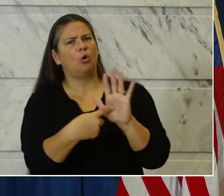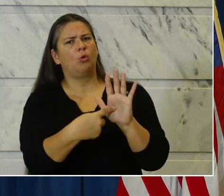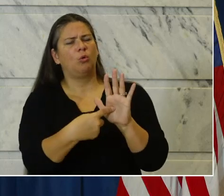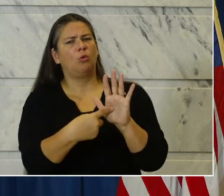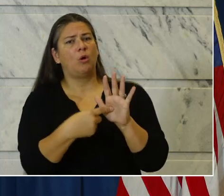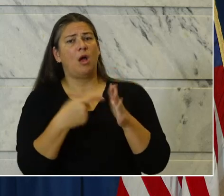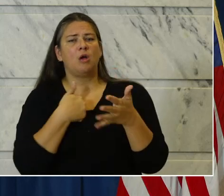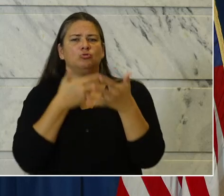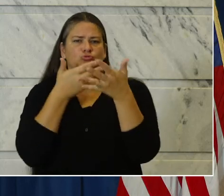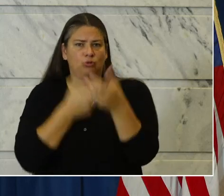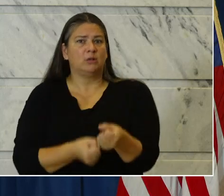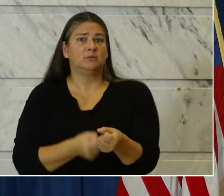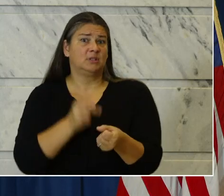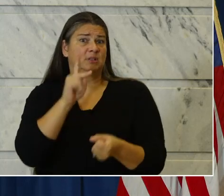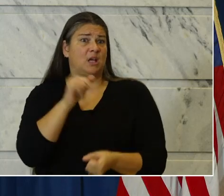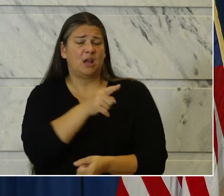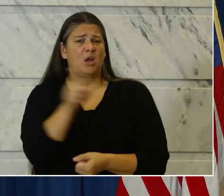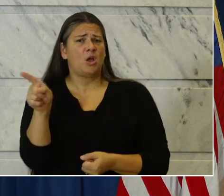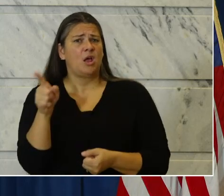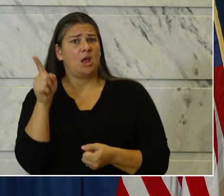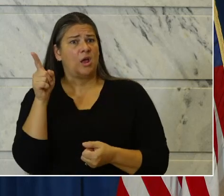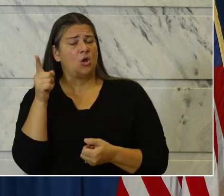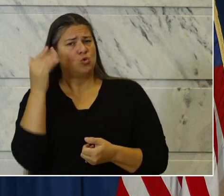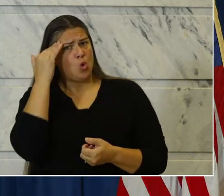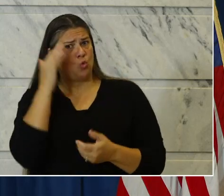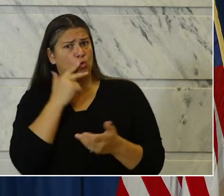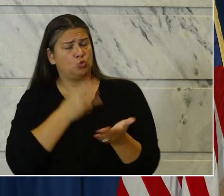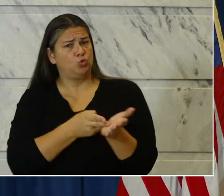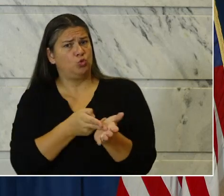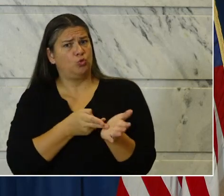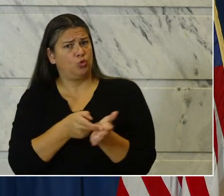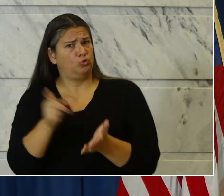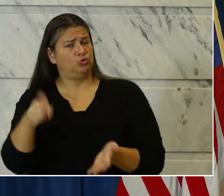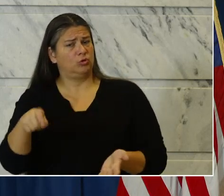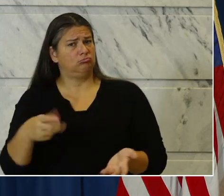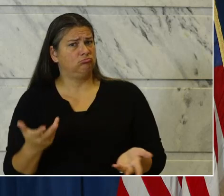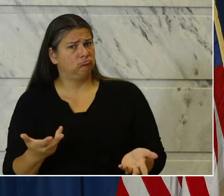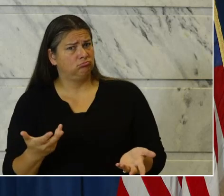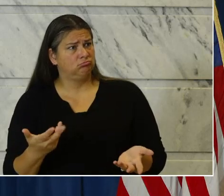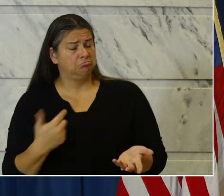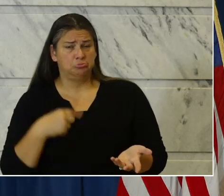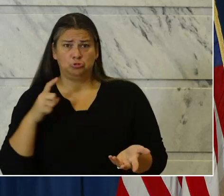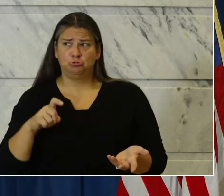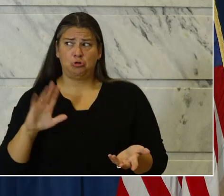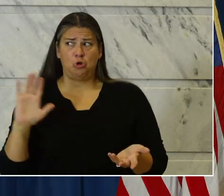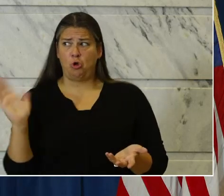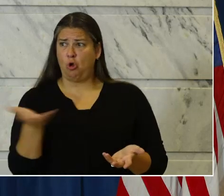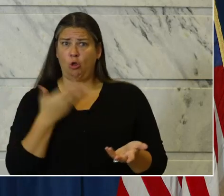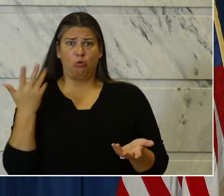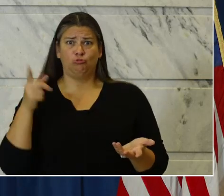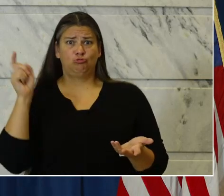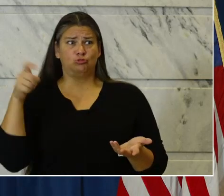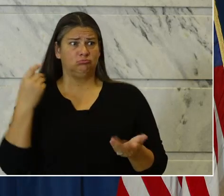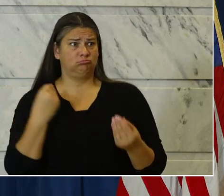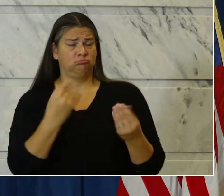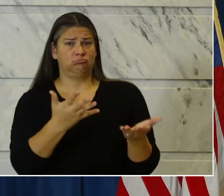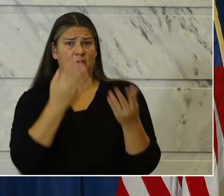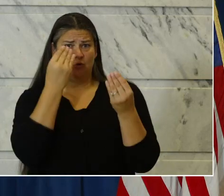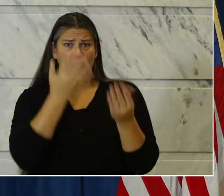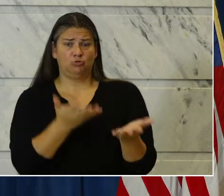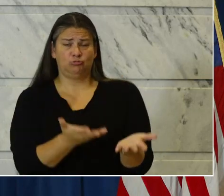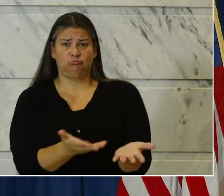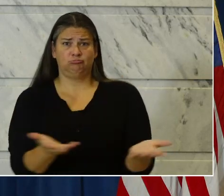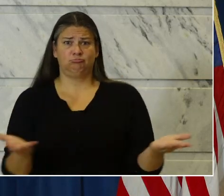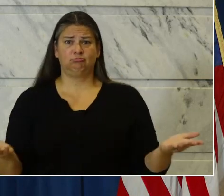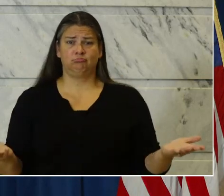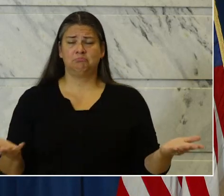believe that we should all provide as much information on what we do in our government